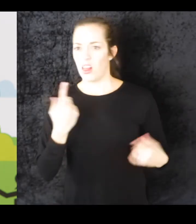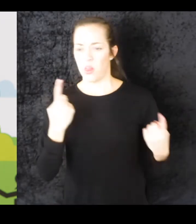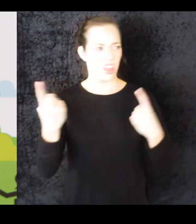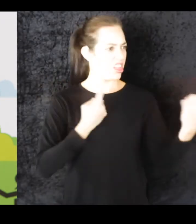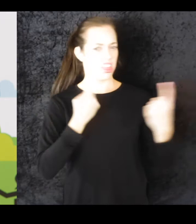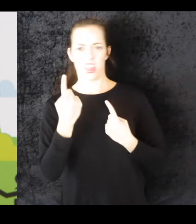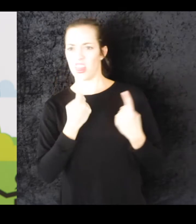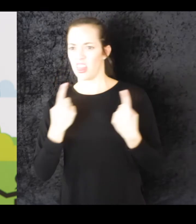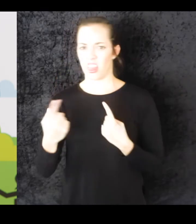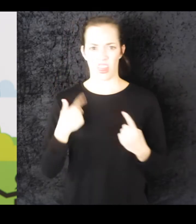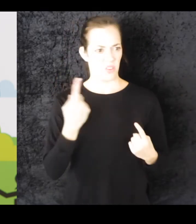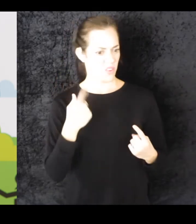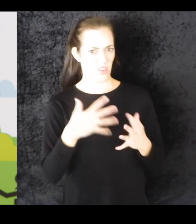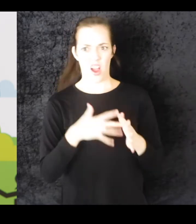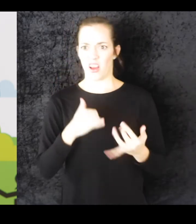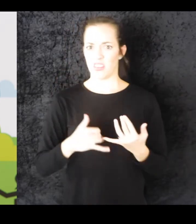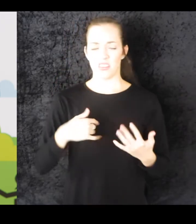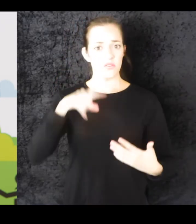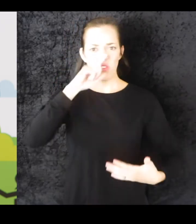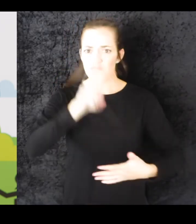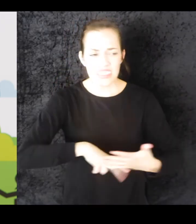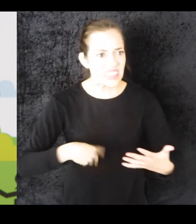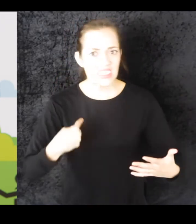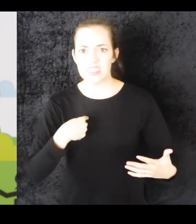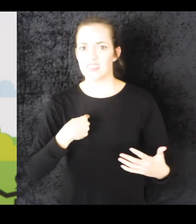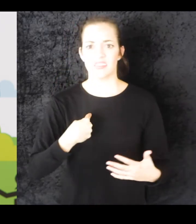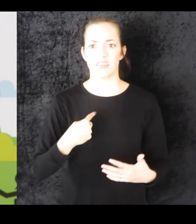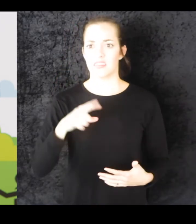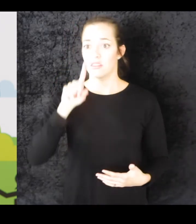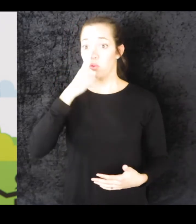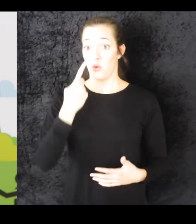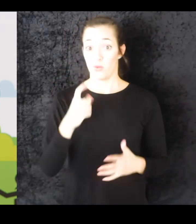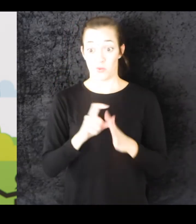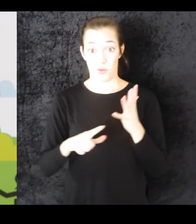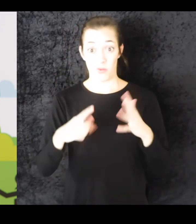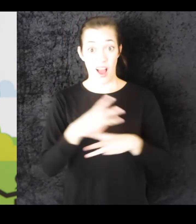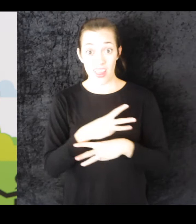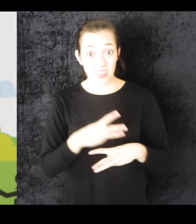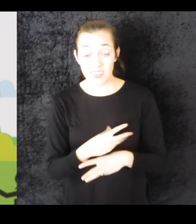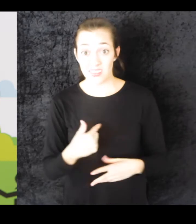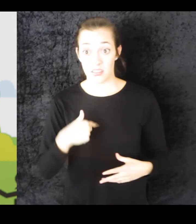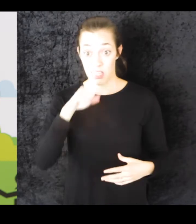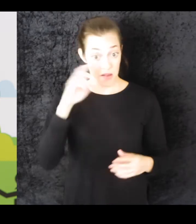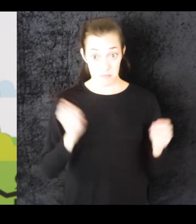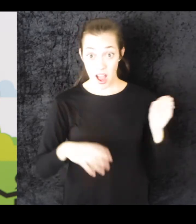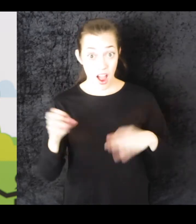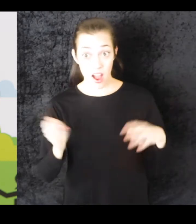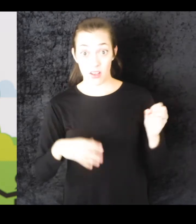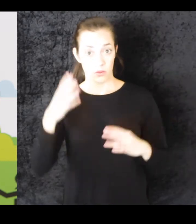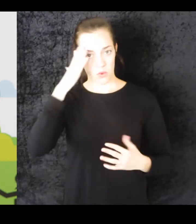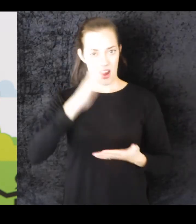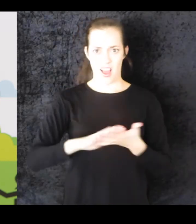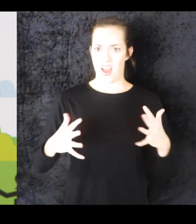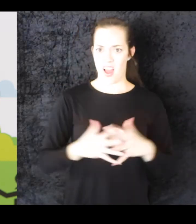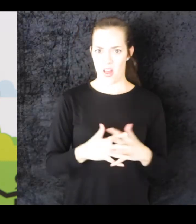or who I was, and I couldn't read, I couldn't do maths. I actually couldn't pack boxes either. I didn't know how